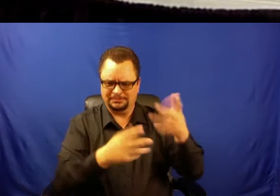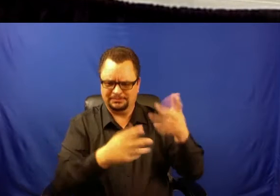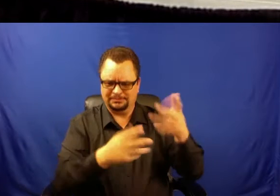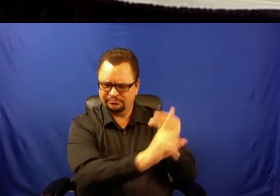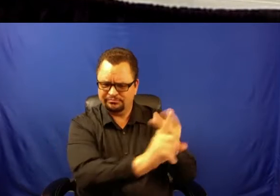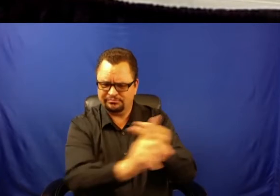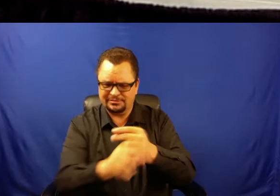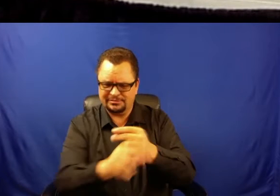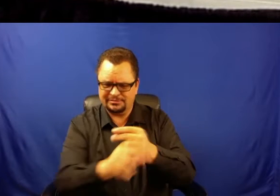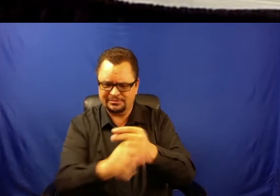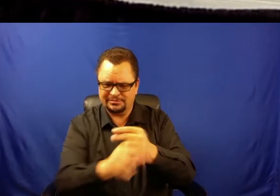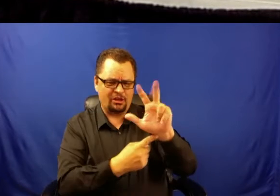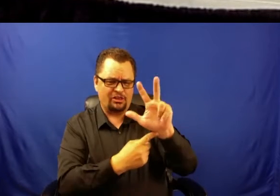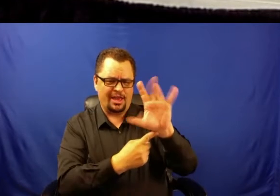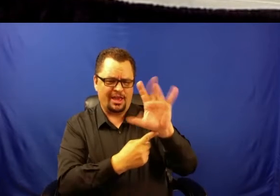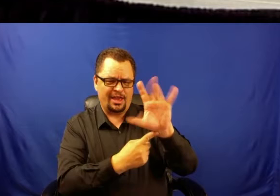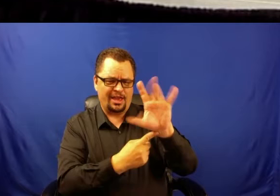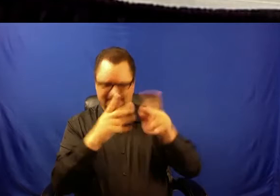this outreach